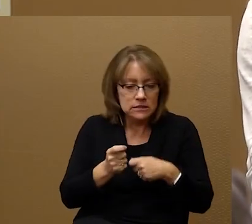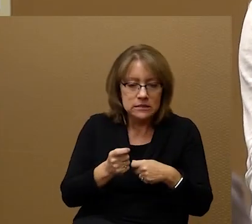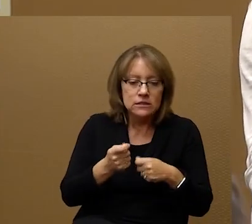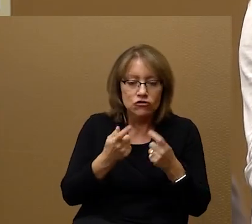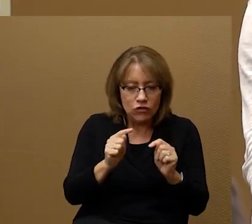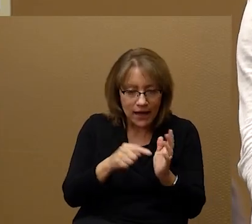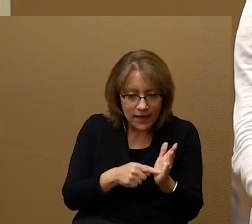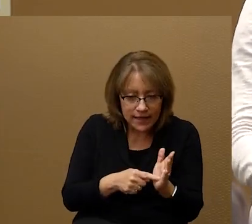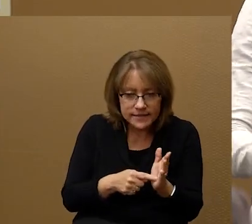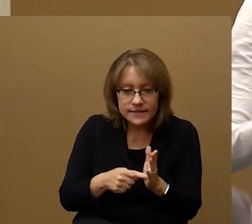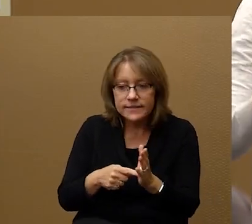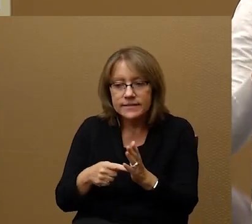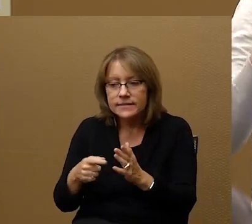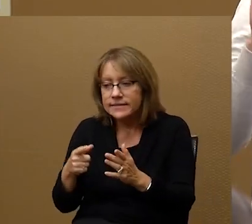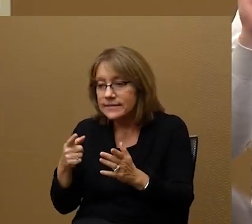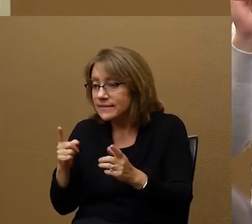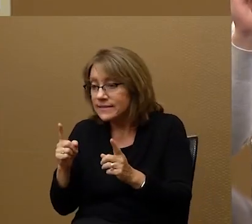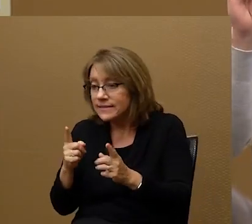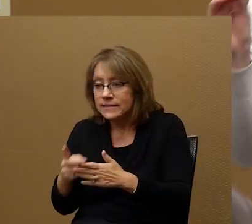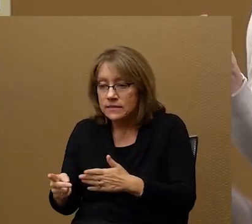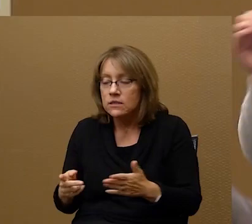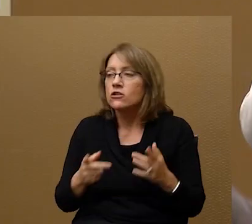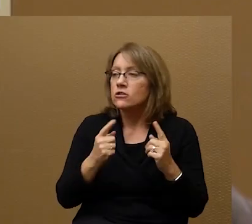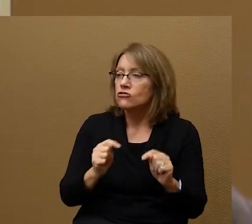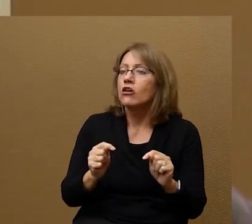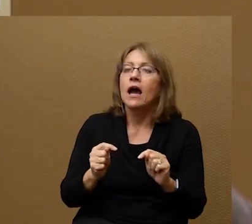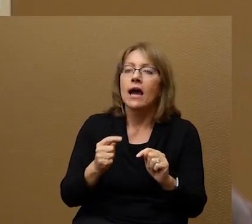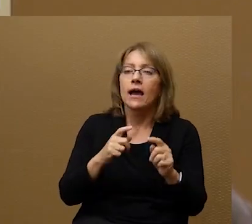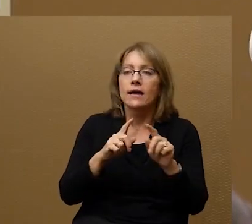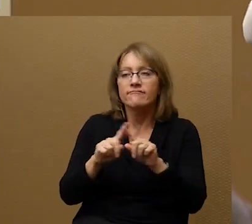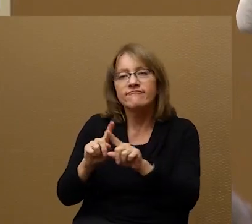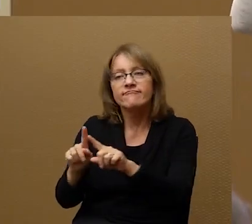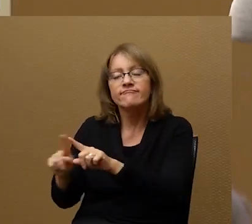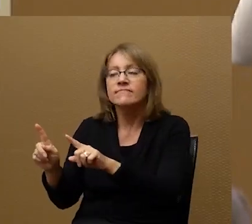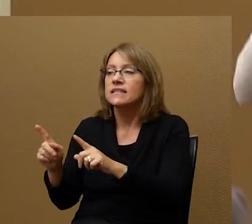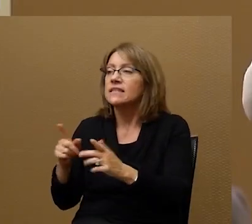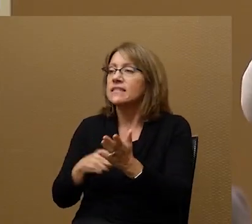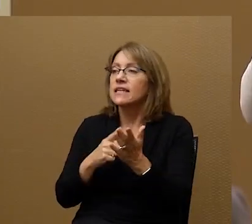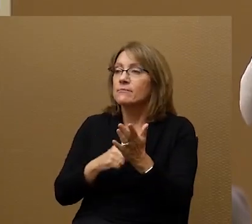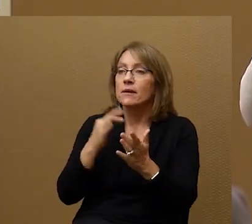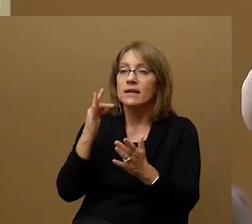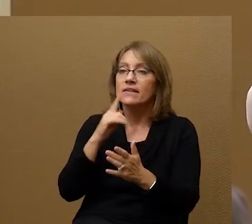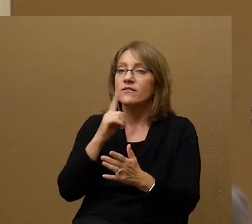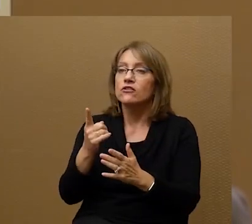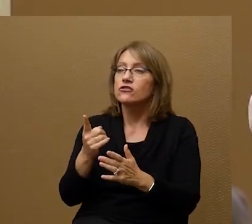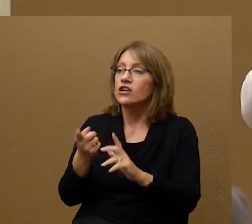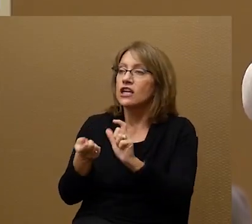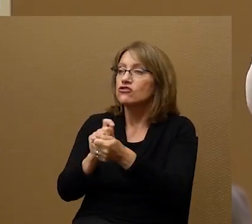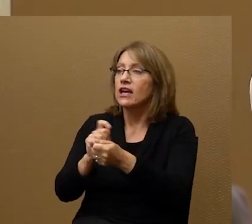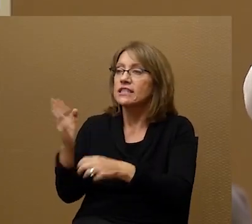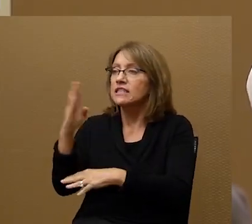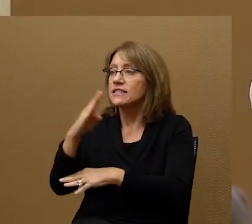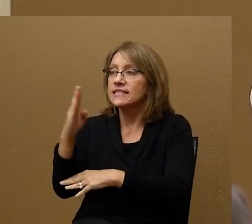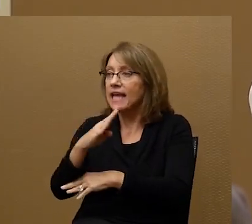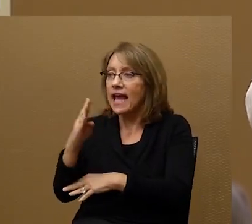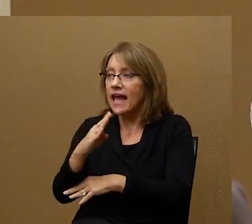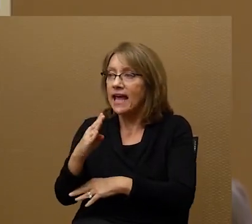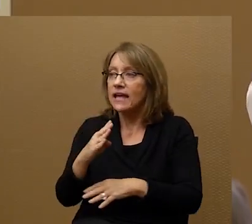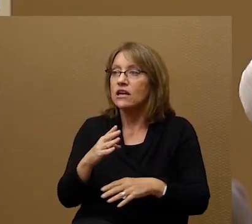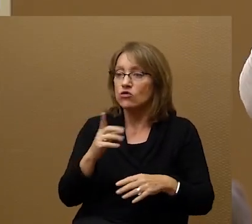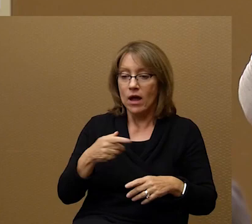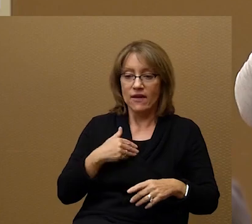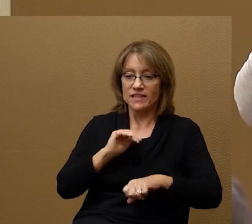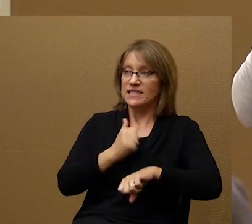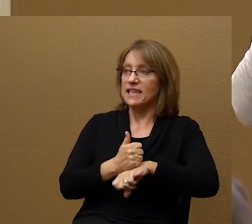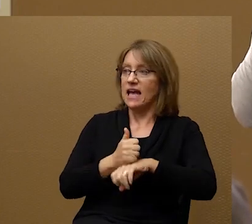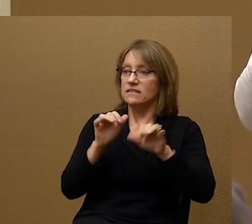don't. Sometimes, there's a change during the day, and if you have a set schedule for them, and then all of a sudden there's a